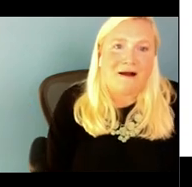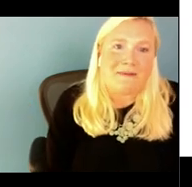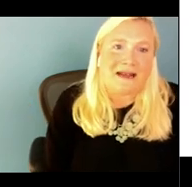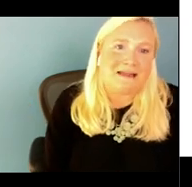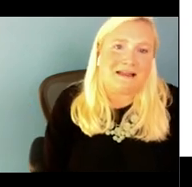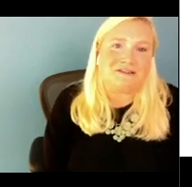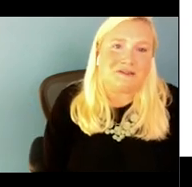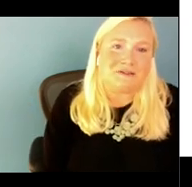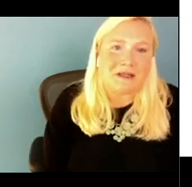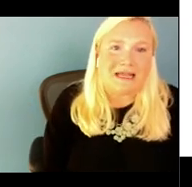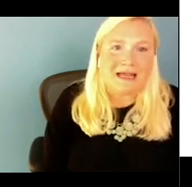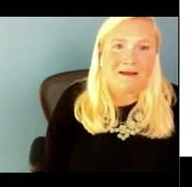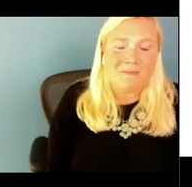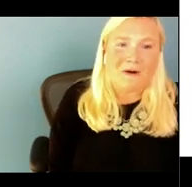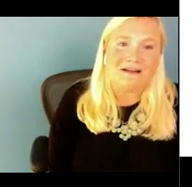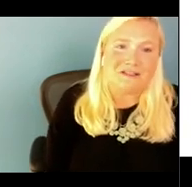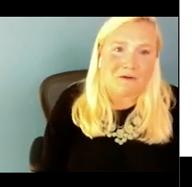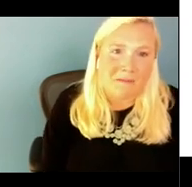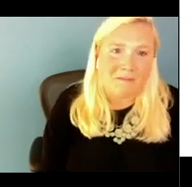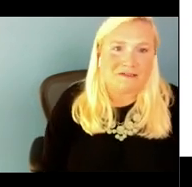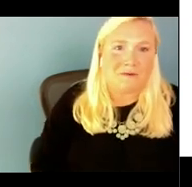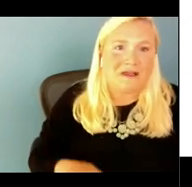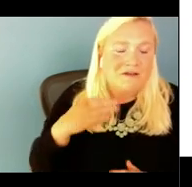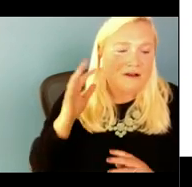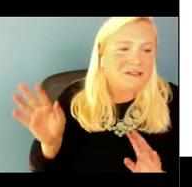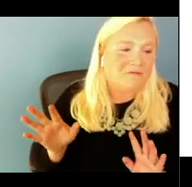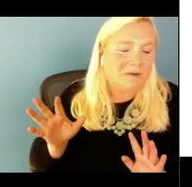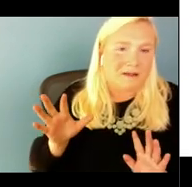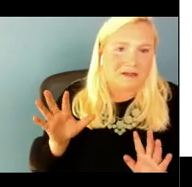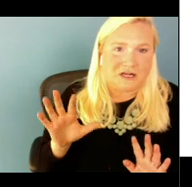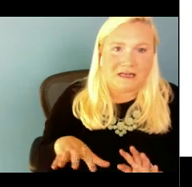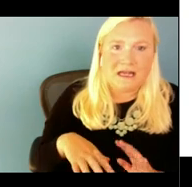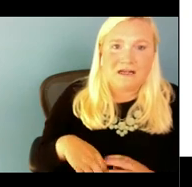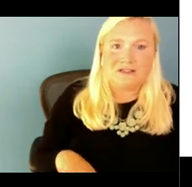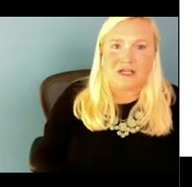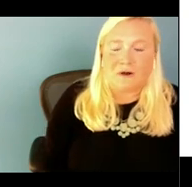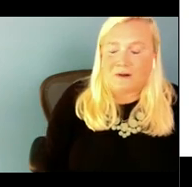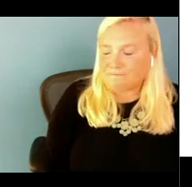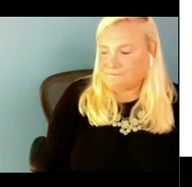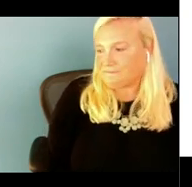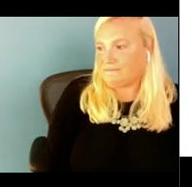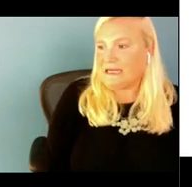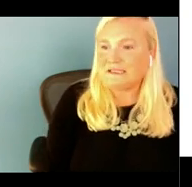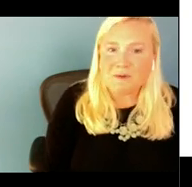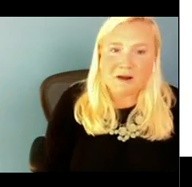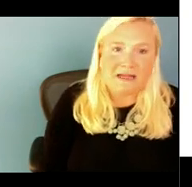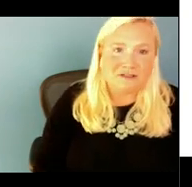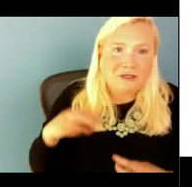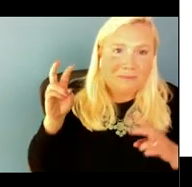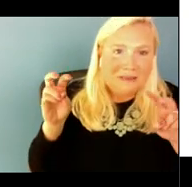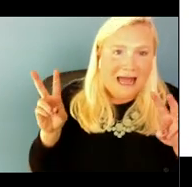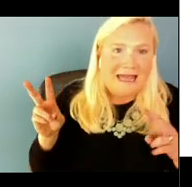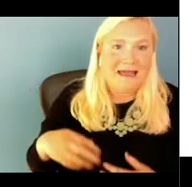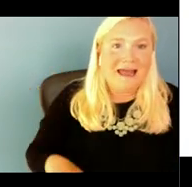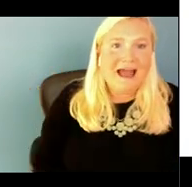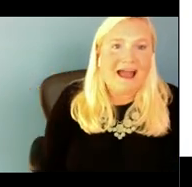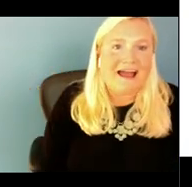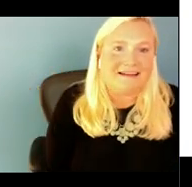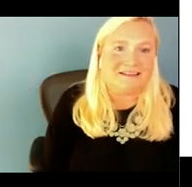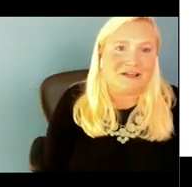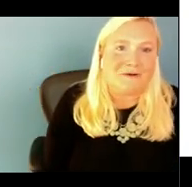caseload. And I think that's just really important to remember. So giving yourself permission to experiment, to